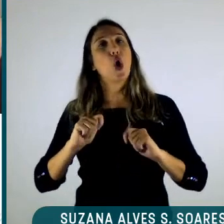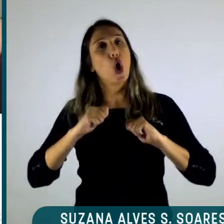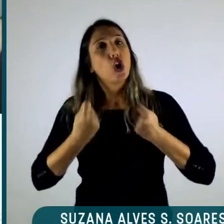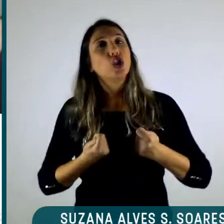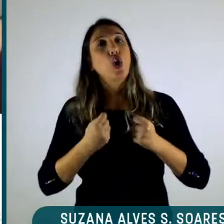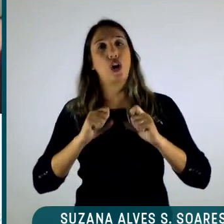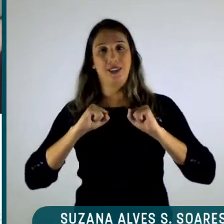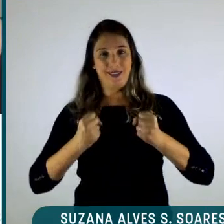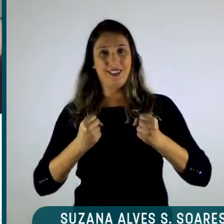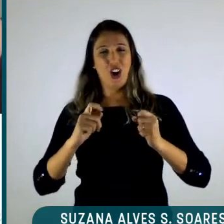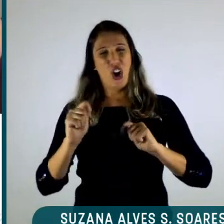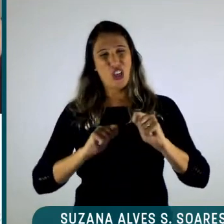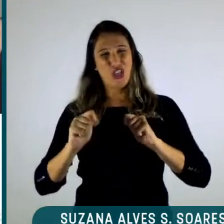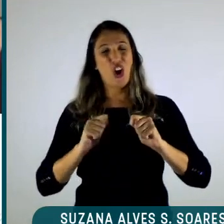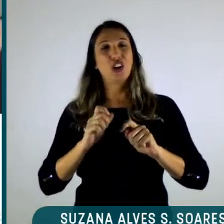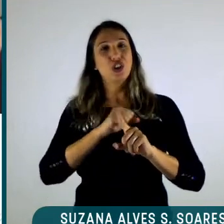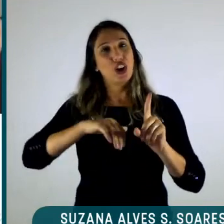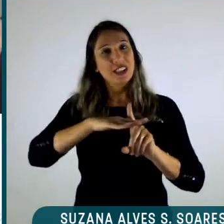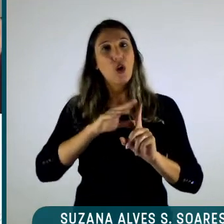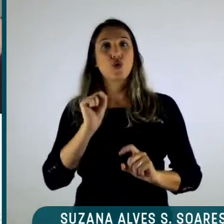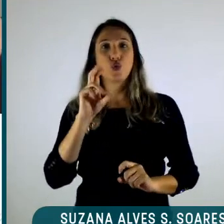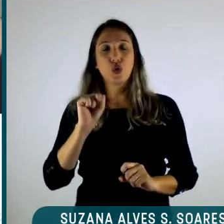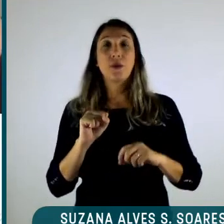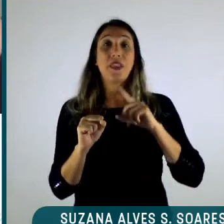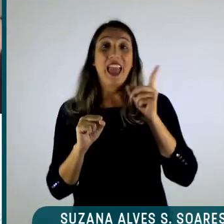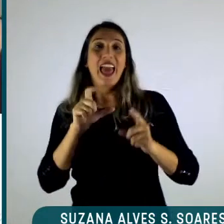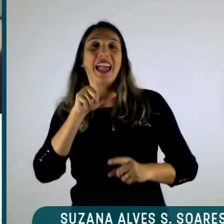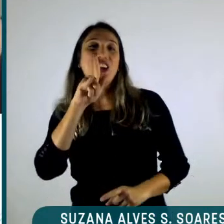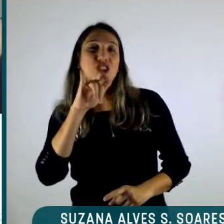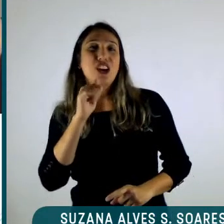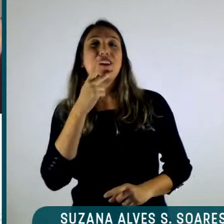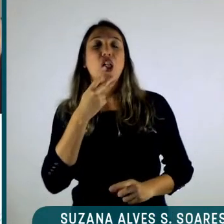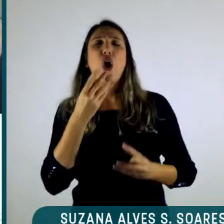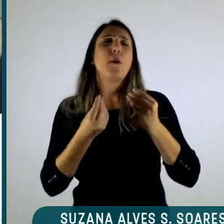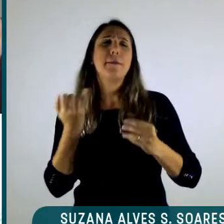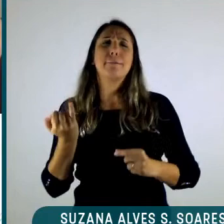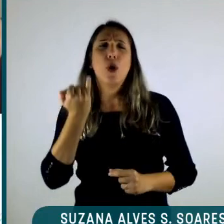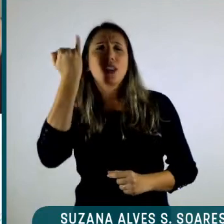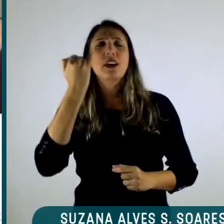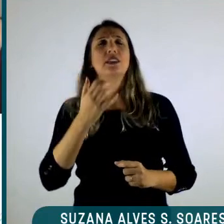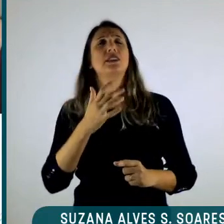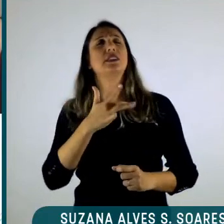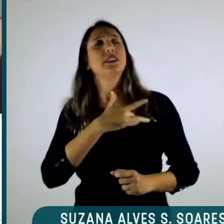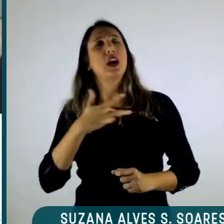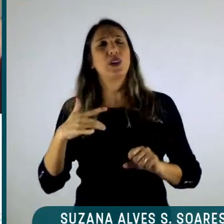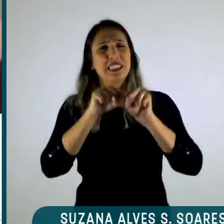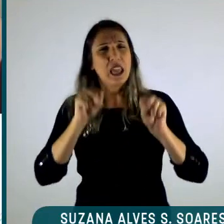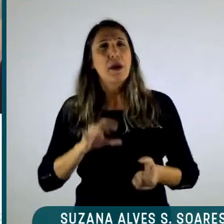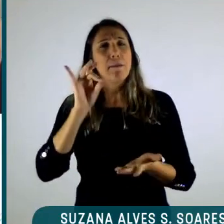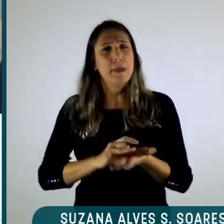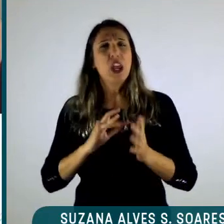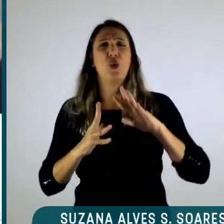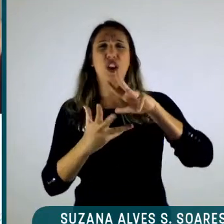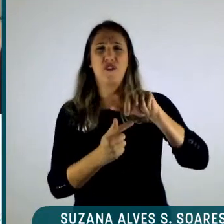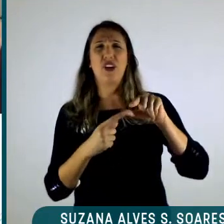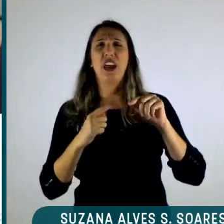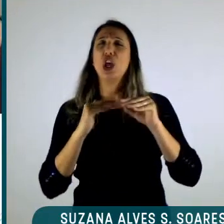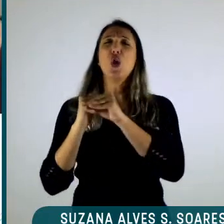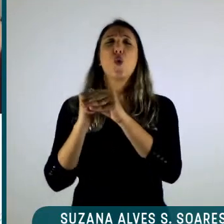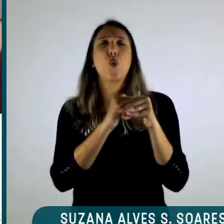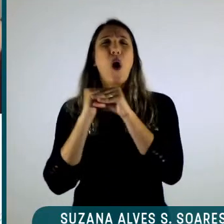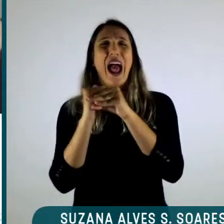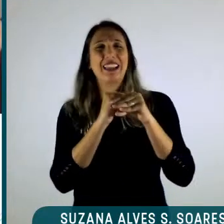the participation, the social control of the Brazilian health system, and how important it is for us to have a health system that is truly